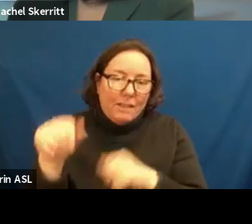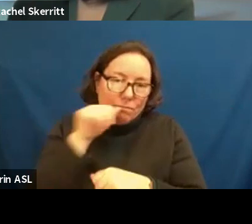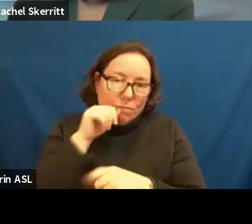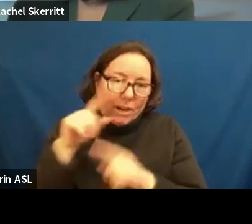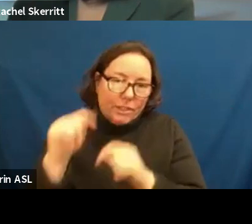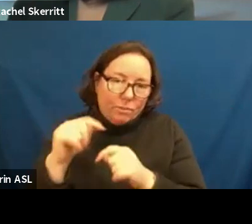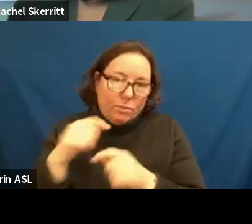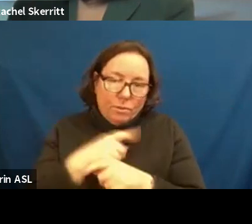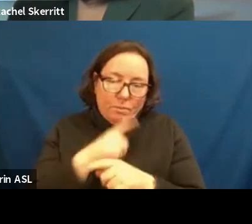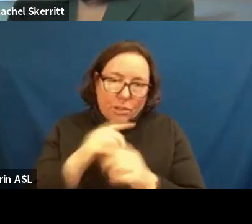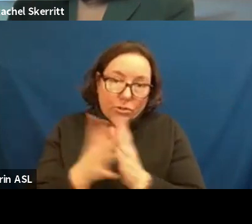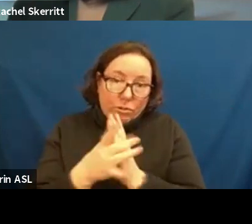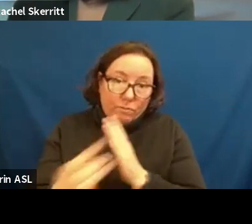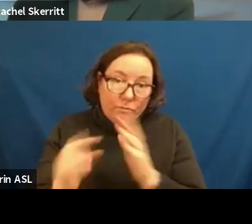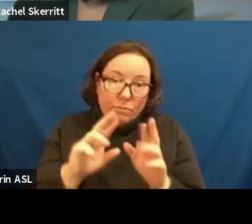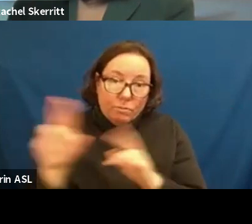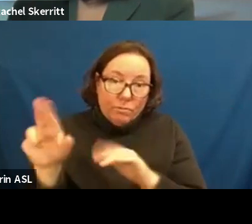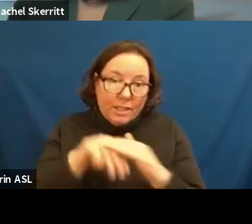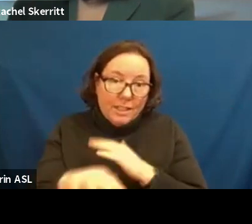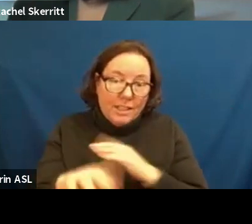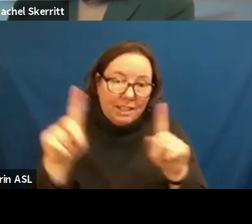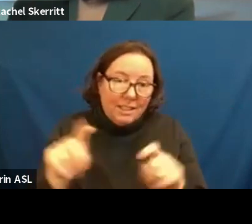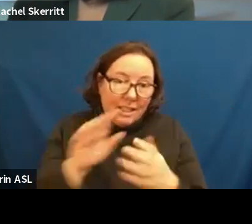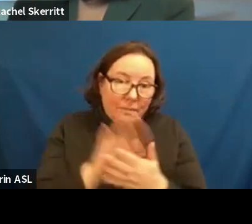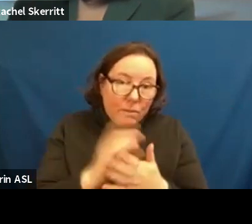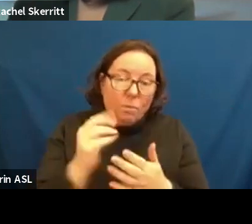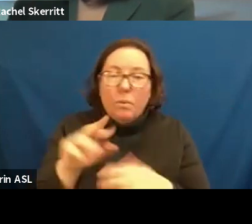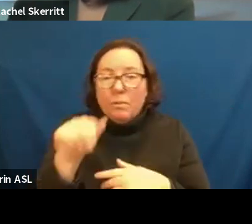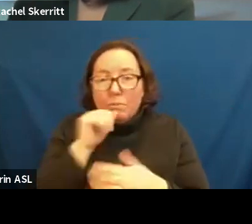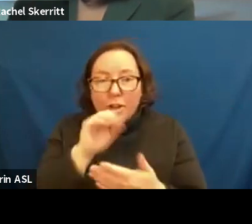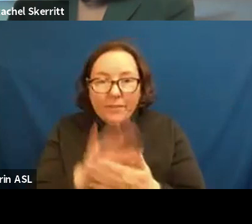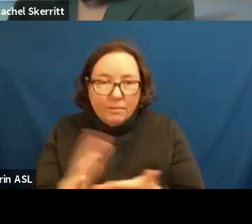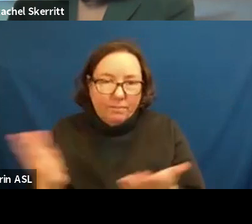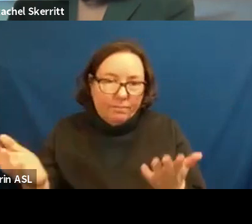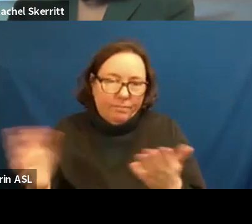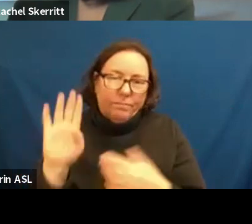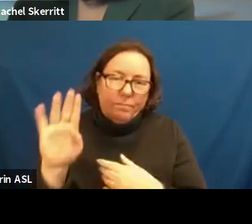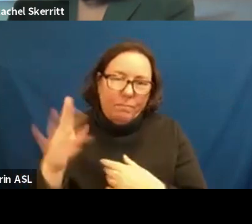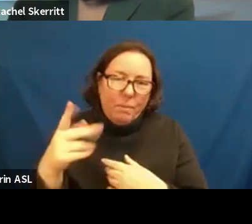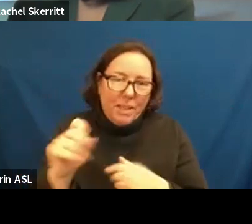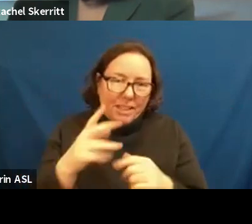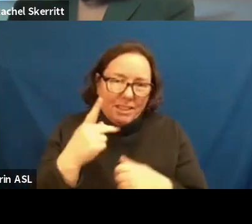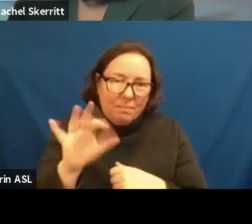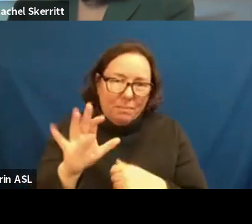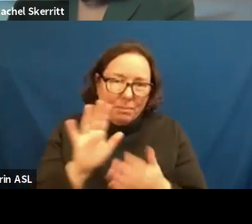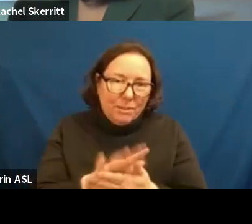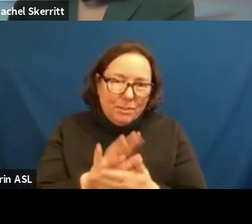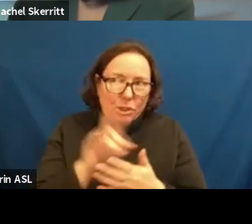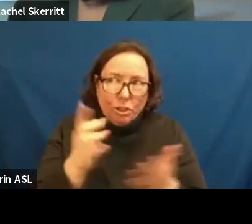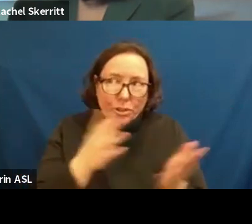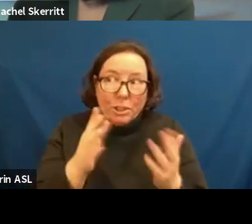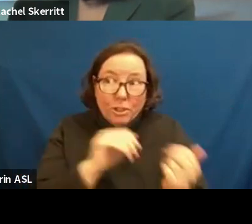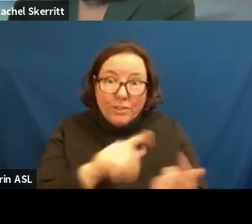get into an exam school or a private school. BPS is a public service and should be serving all of the public of Boston.